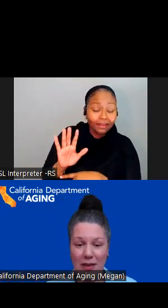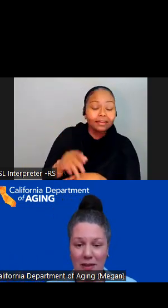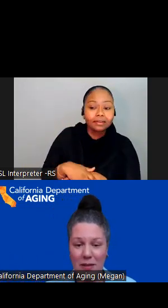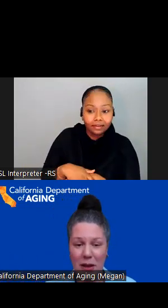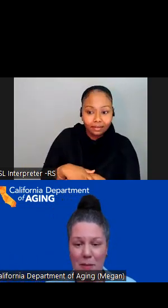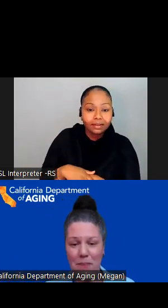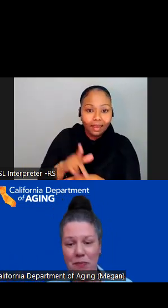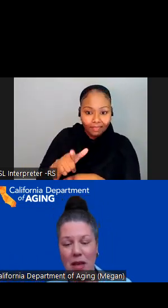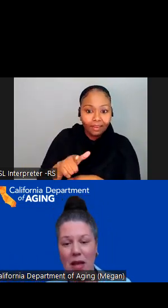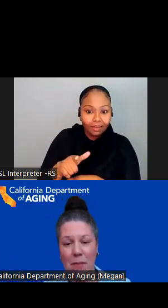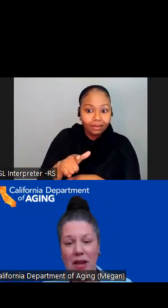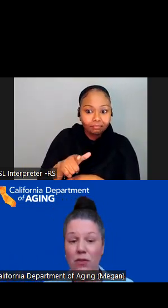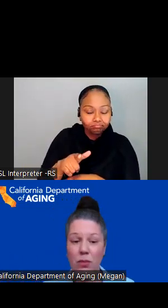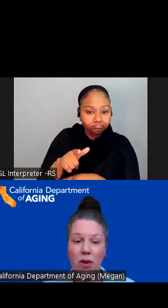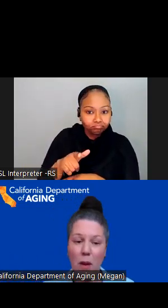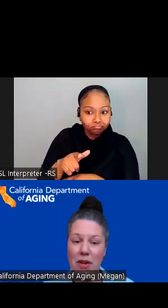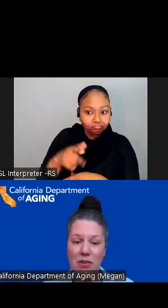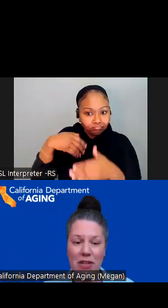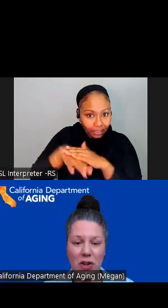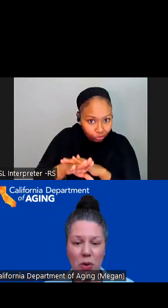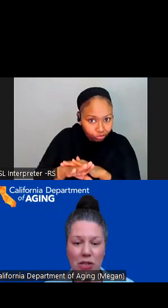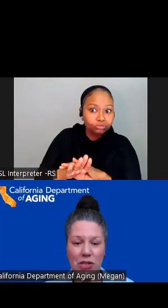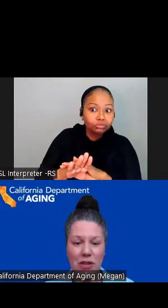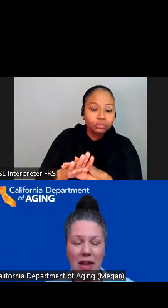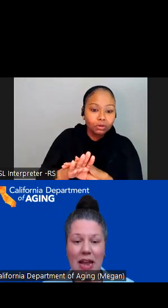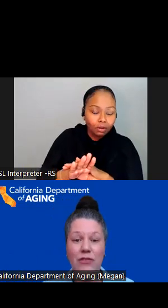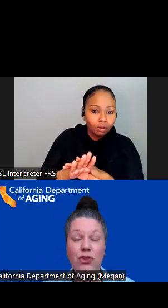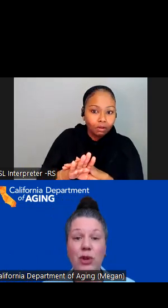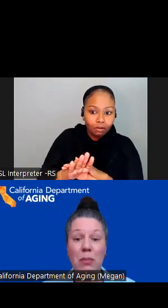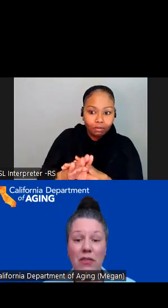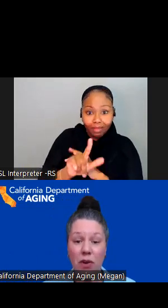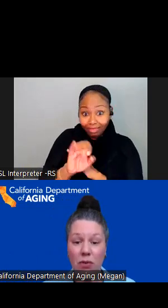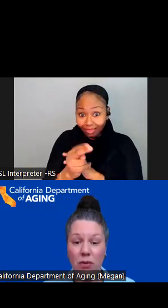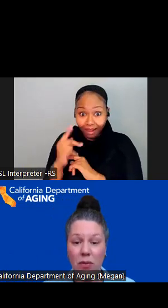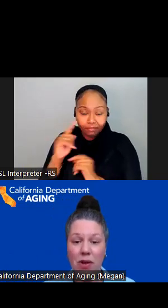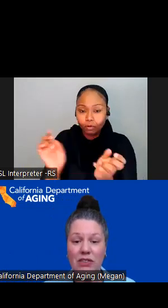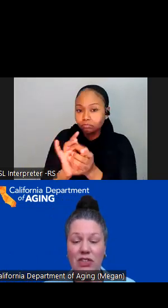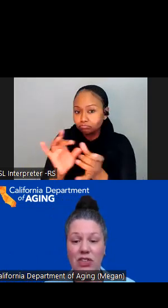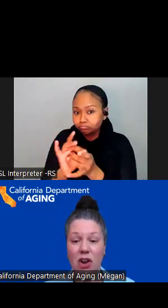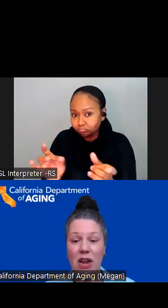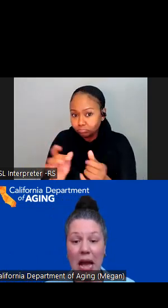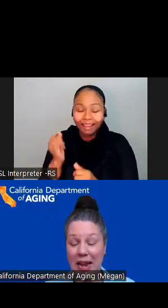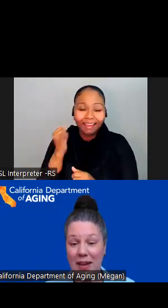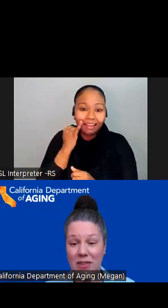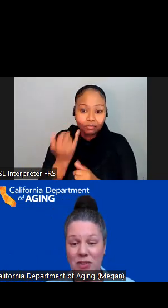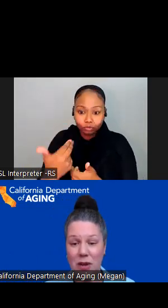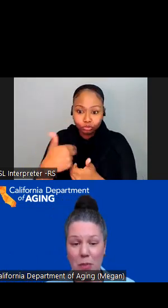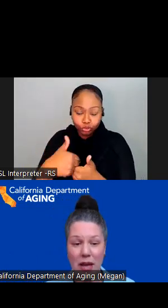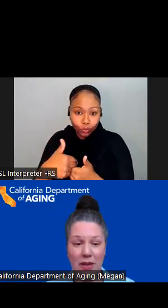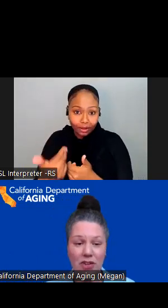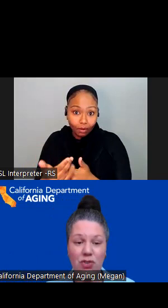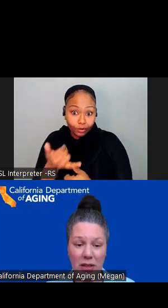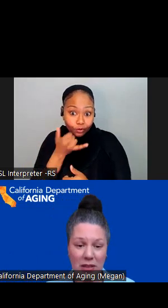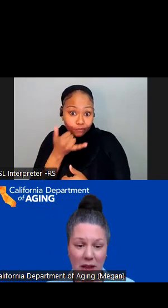the line to make a verbal comment or ask a question. If you're joining by phone, press the *9 on your